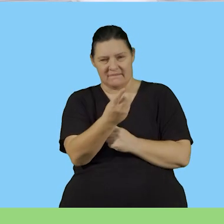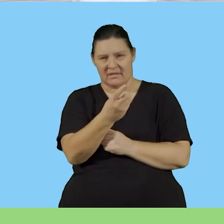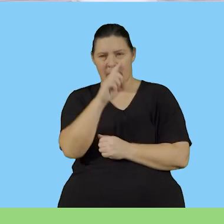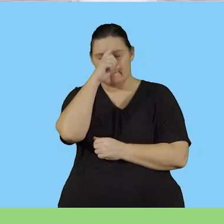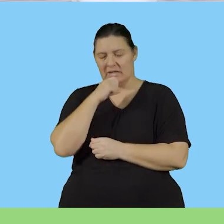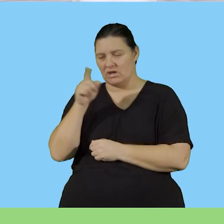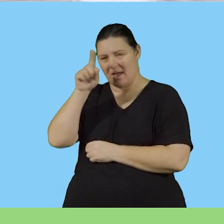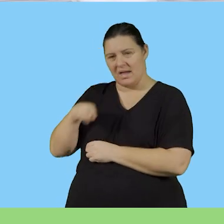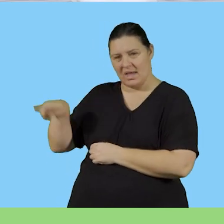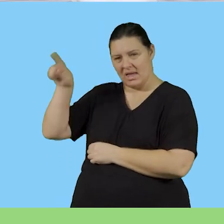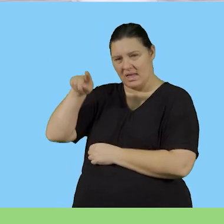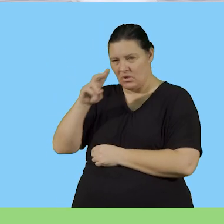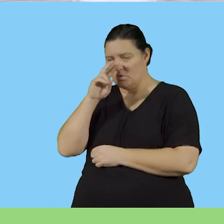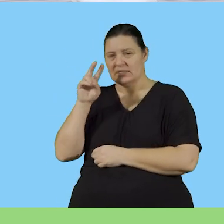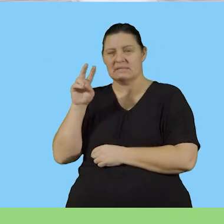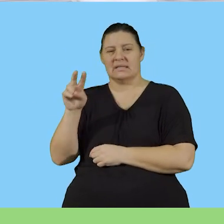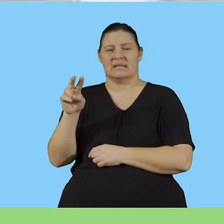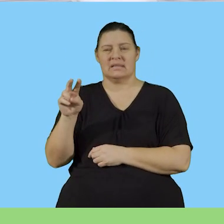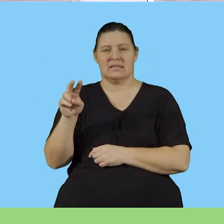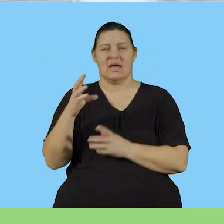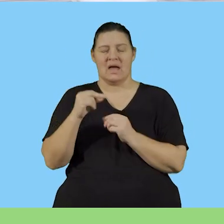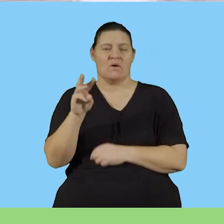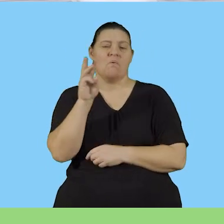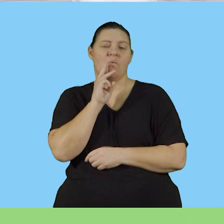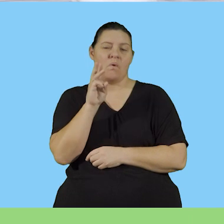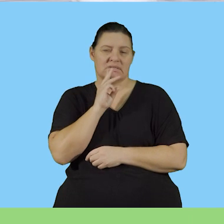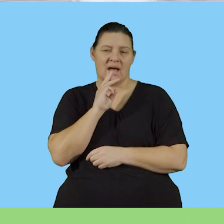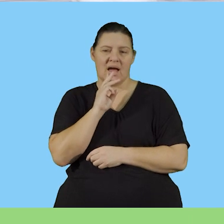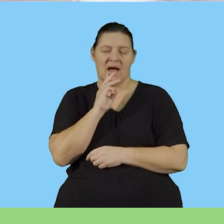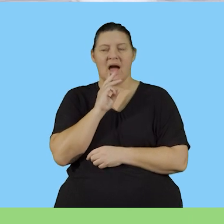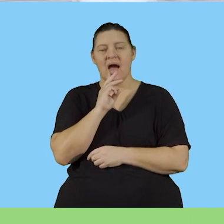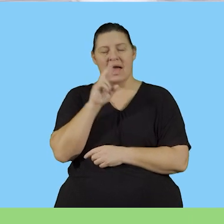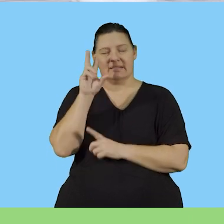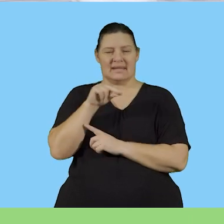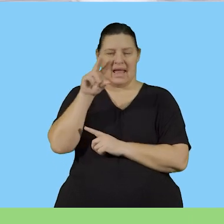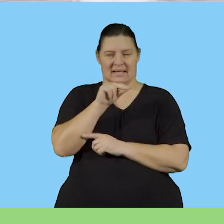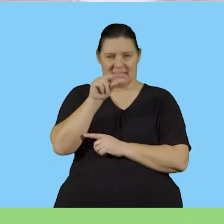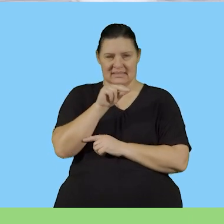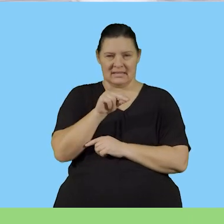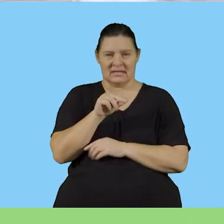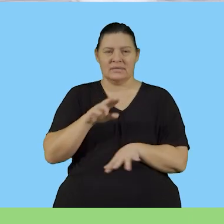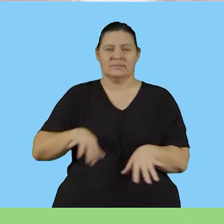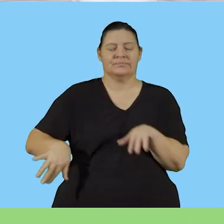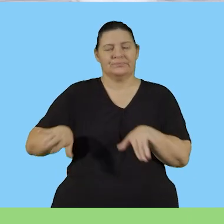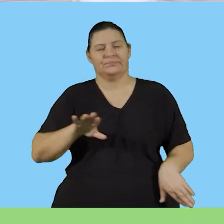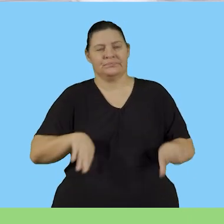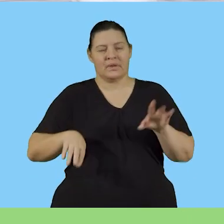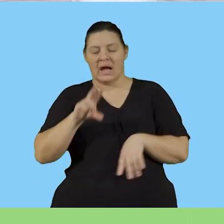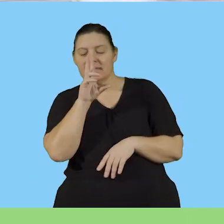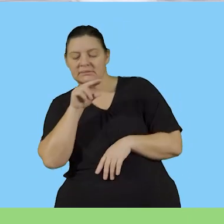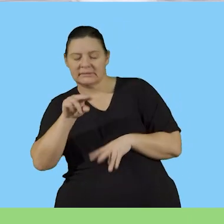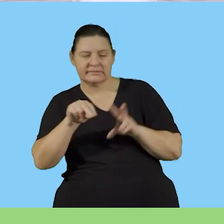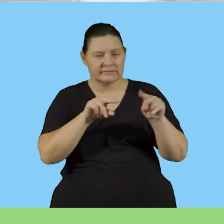the picture alongside, you can see that we have water and ducks in the water. So when the ducks are feeding